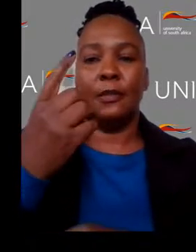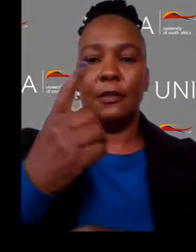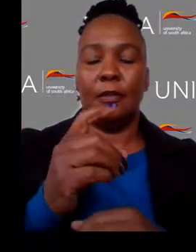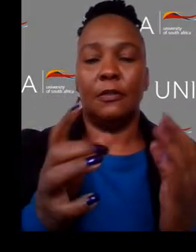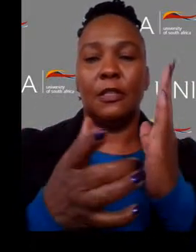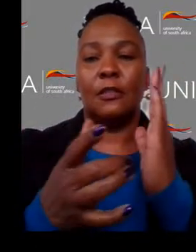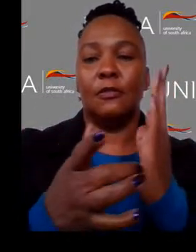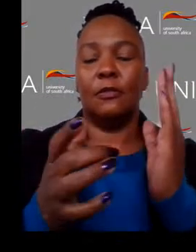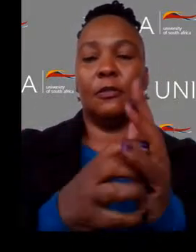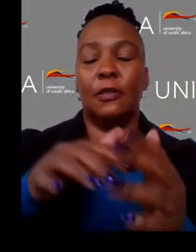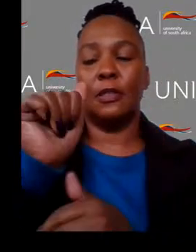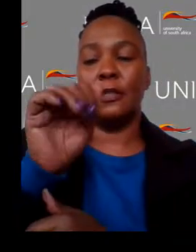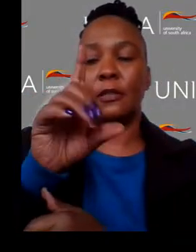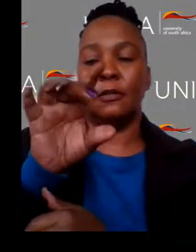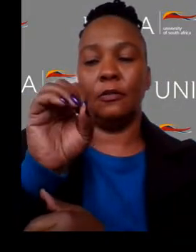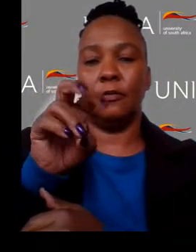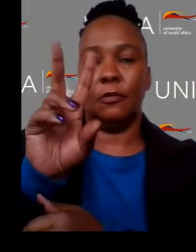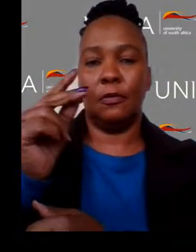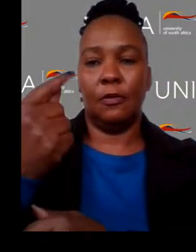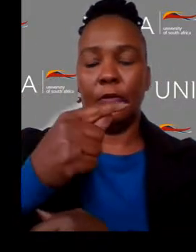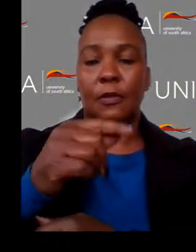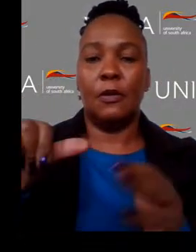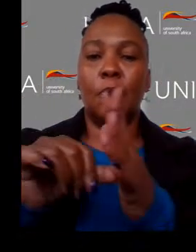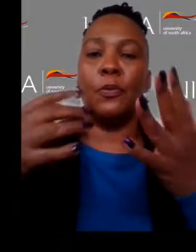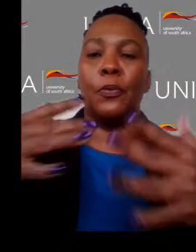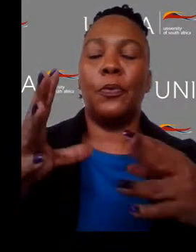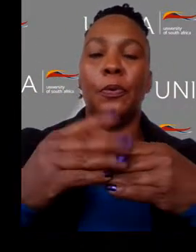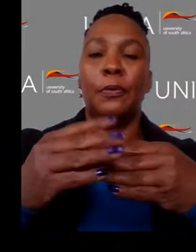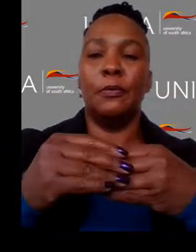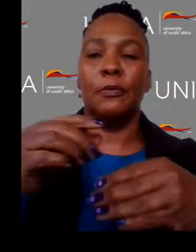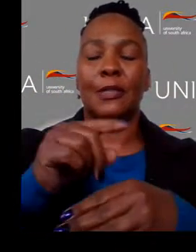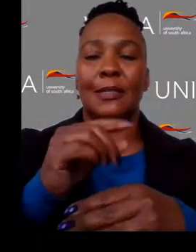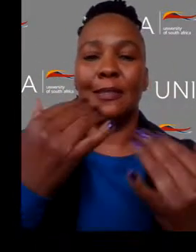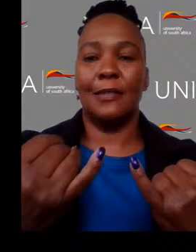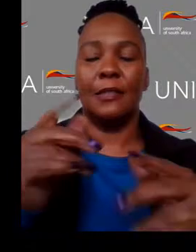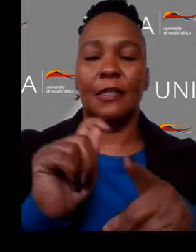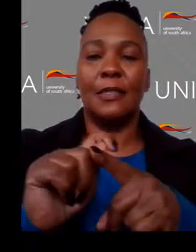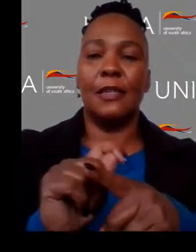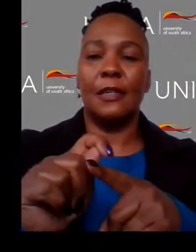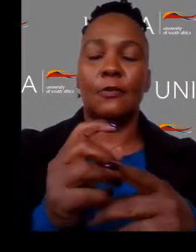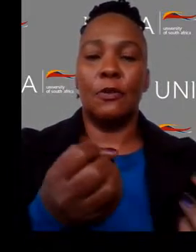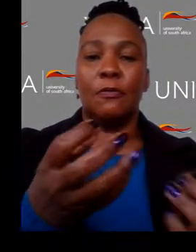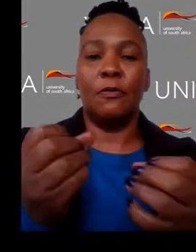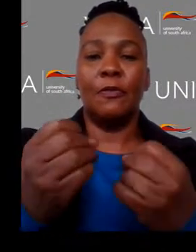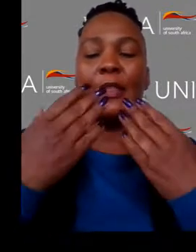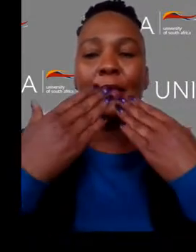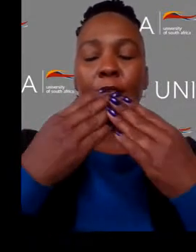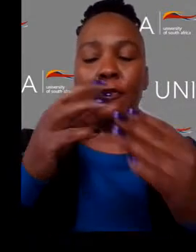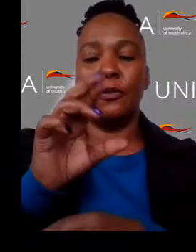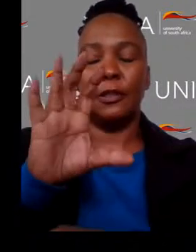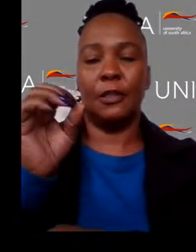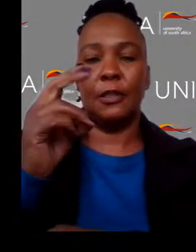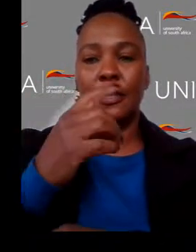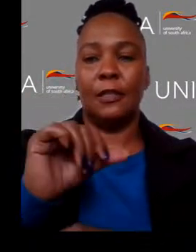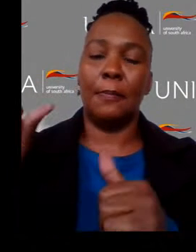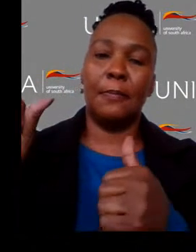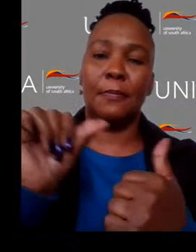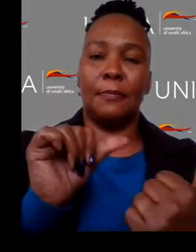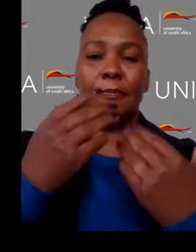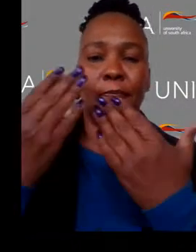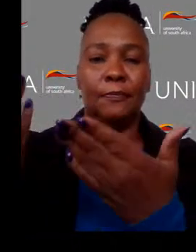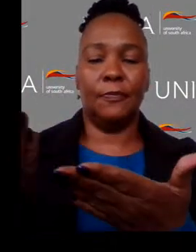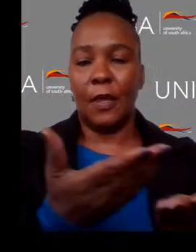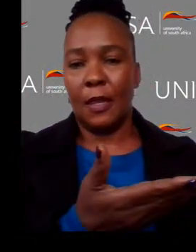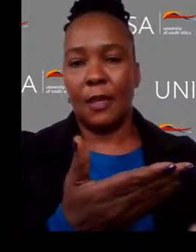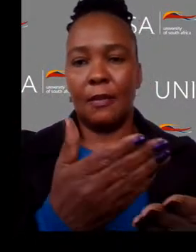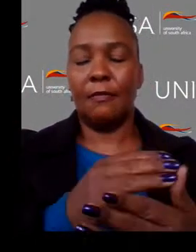Open Virtual Hub and a key member in terms of these current trainings that we are offering. Thank you very much, Richard. Welcome back, I should say, as well, from your long